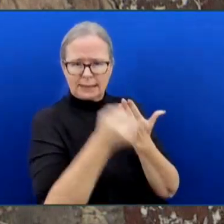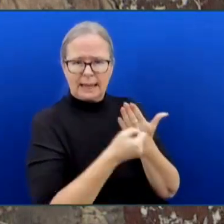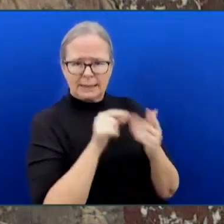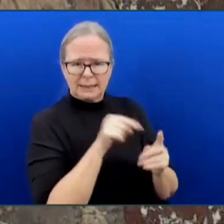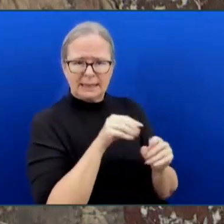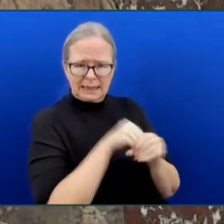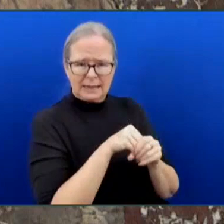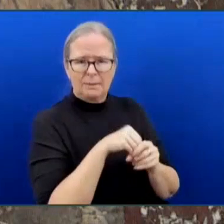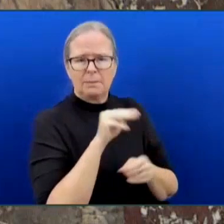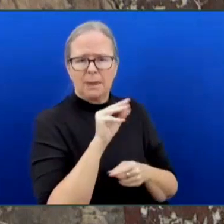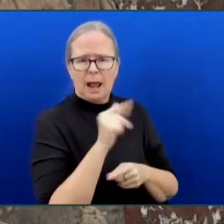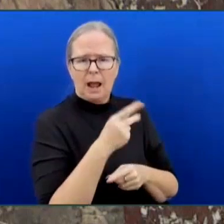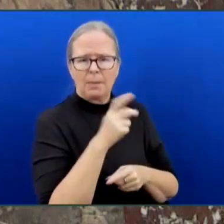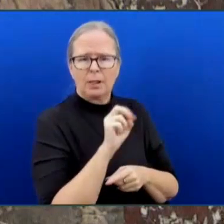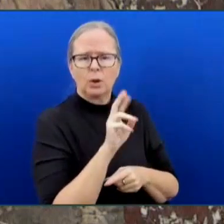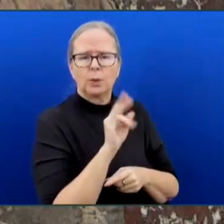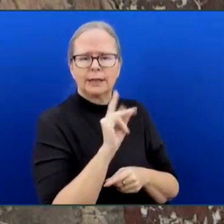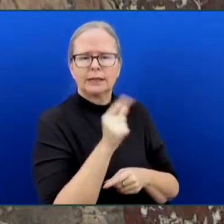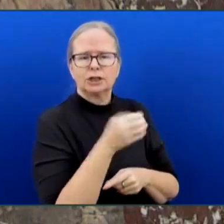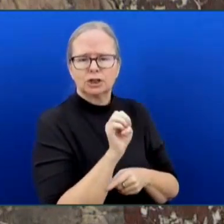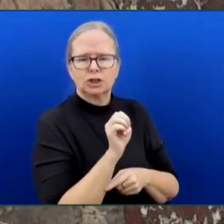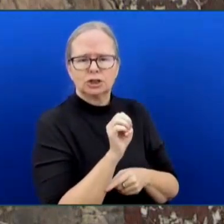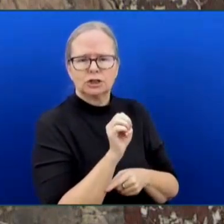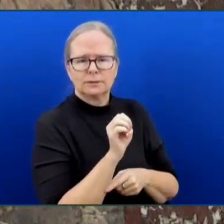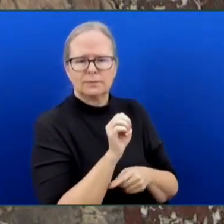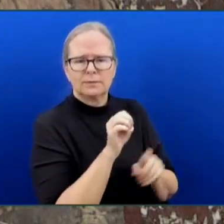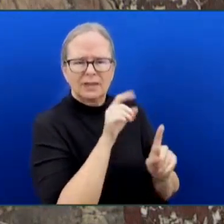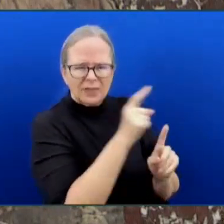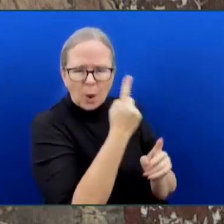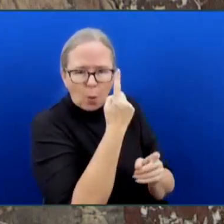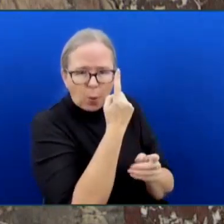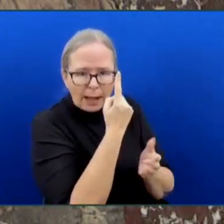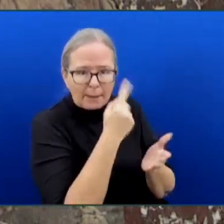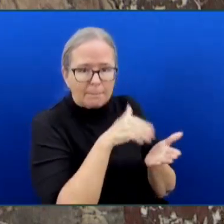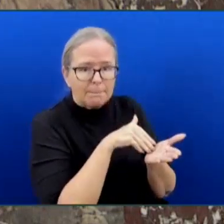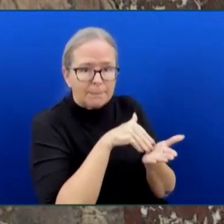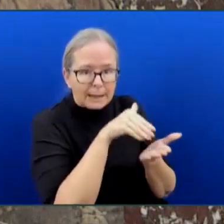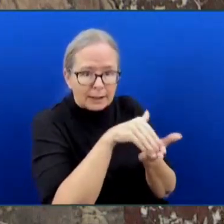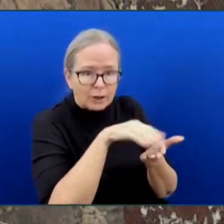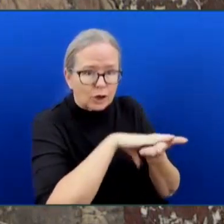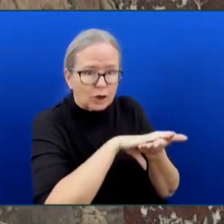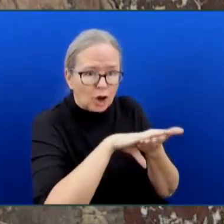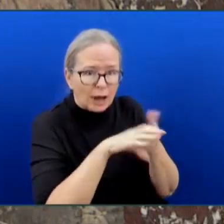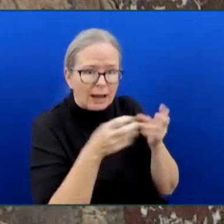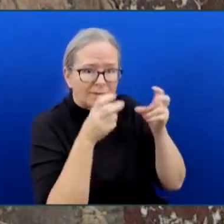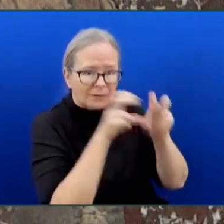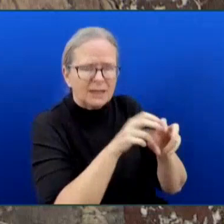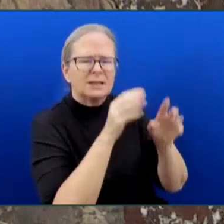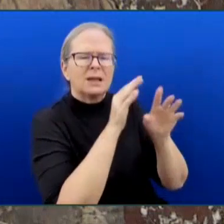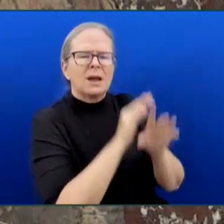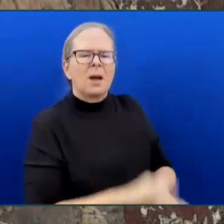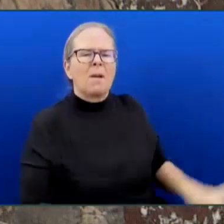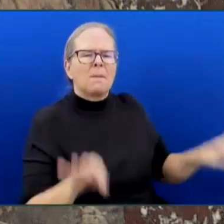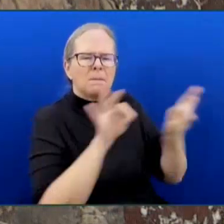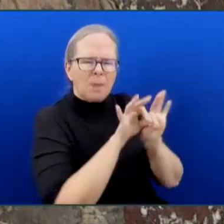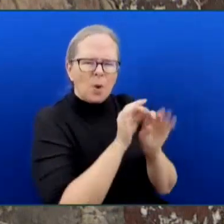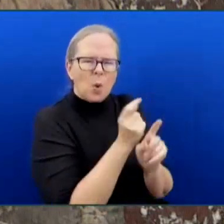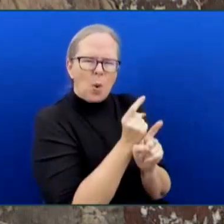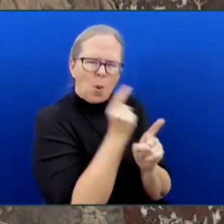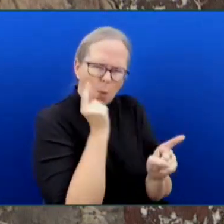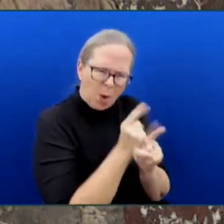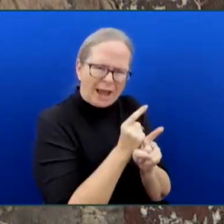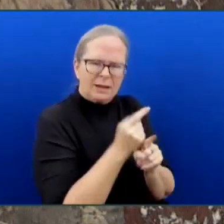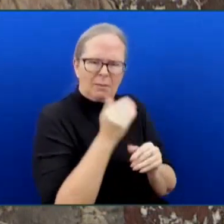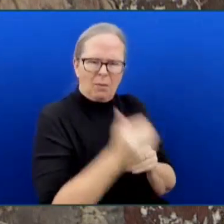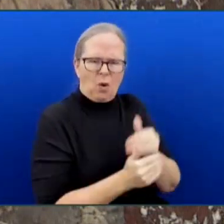there are good family-supporting jobs. But it's important to get it right. It is a fraught process. This is public money, and it is serious. So the